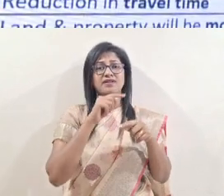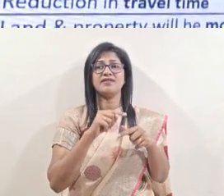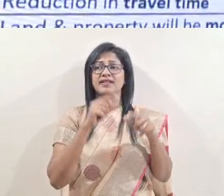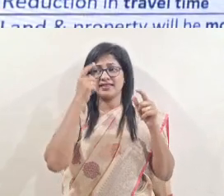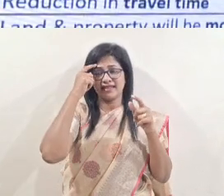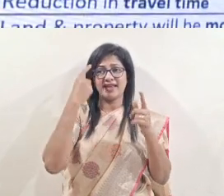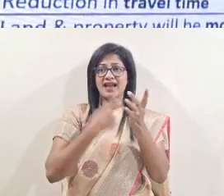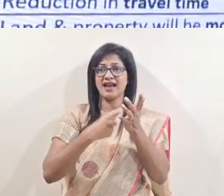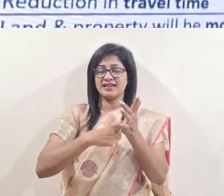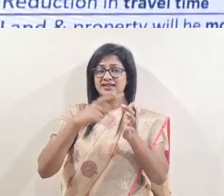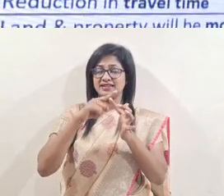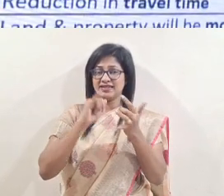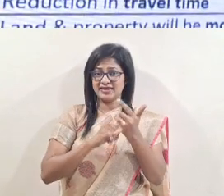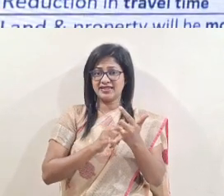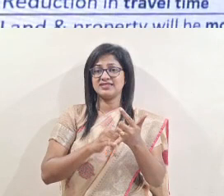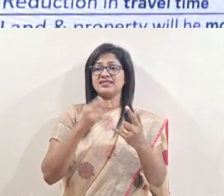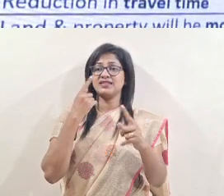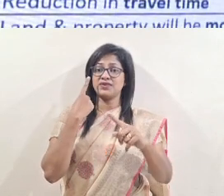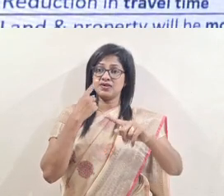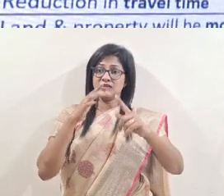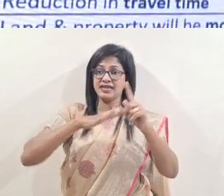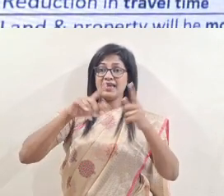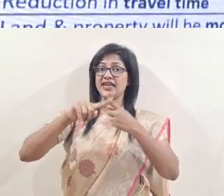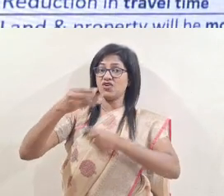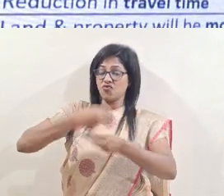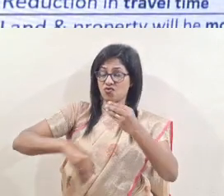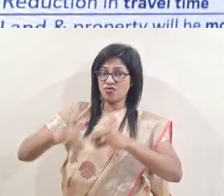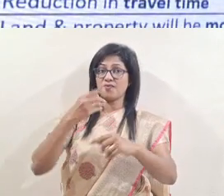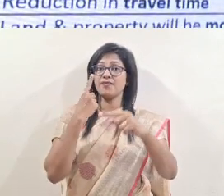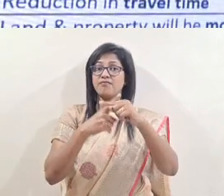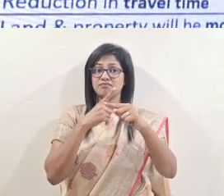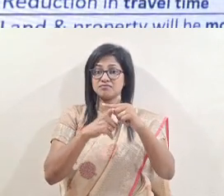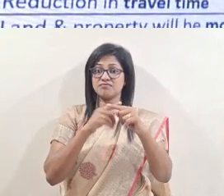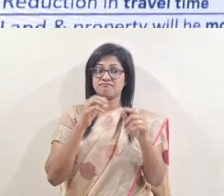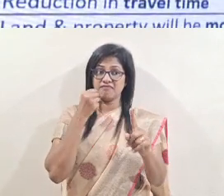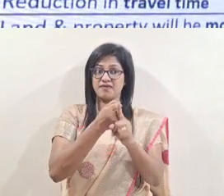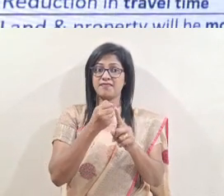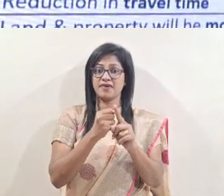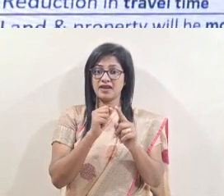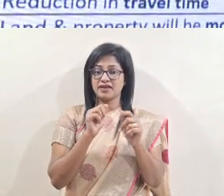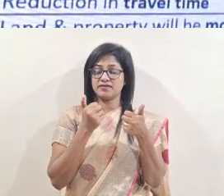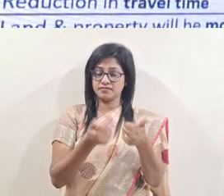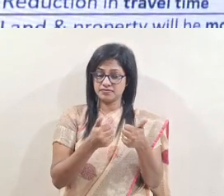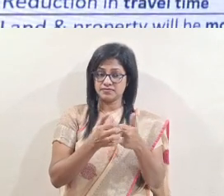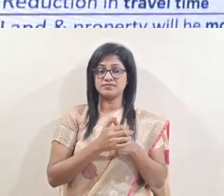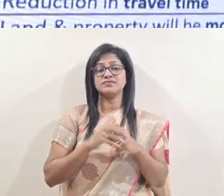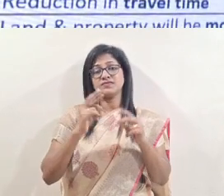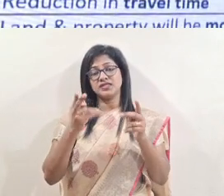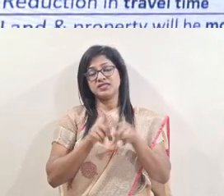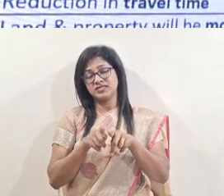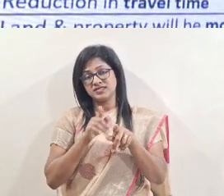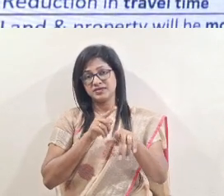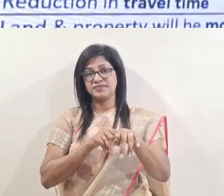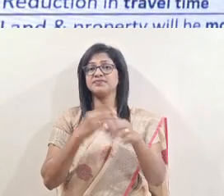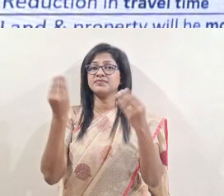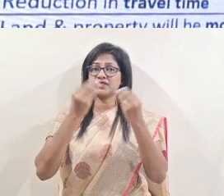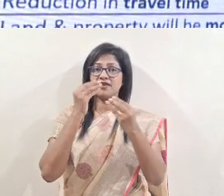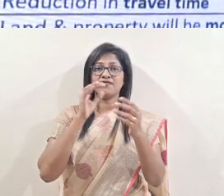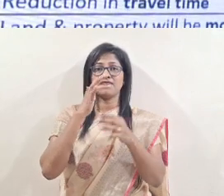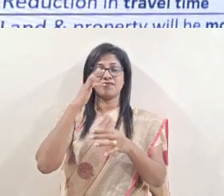positively impact the economy of the region. And then on the other hand, there are some factors which are less favorably perceived.